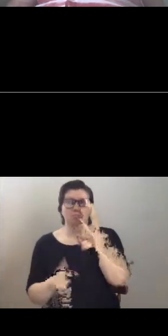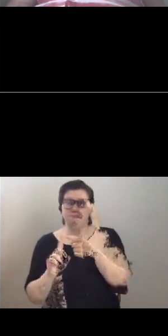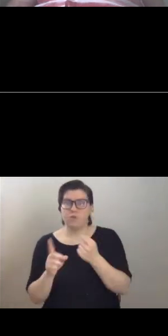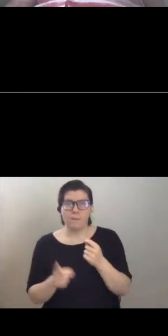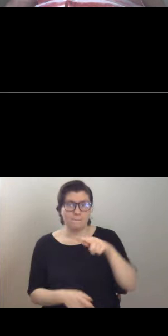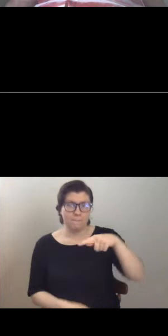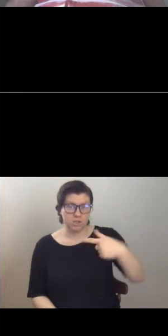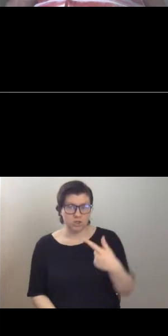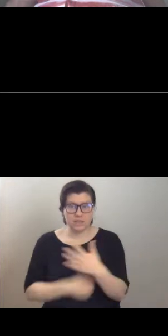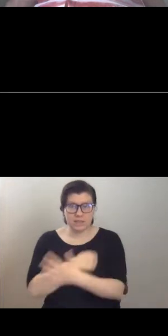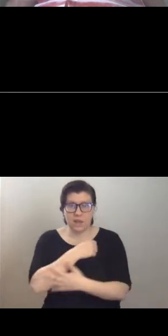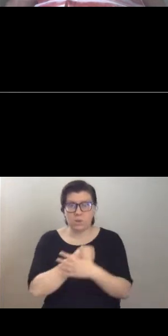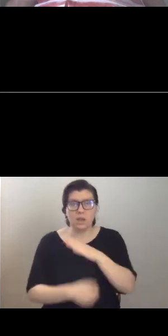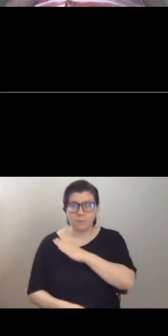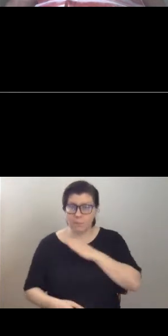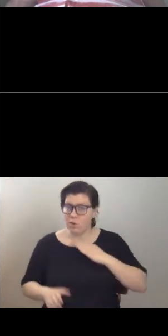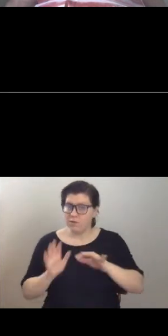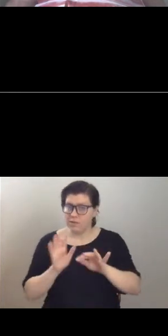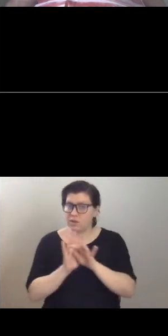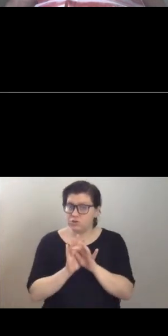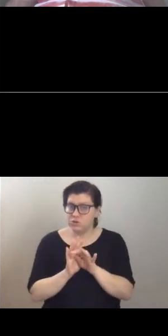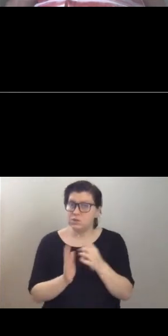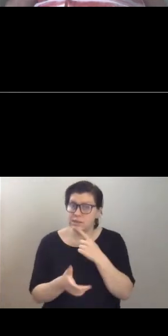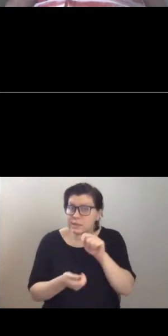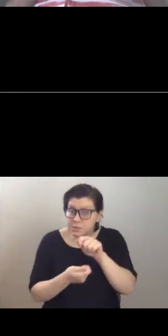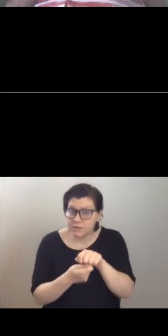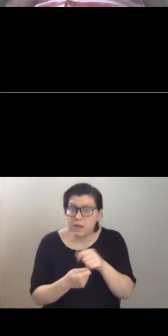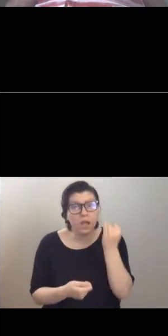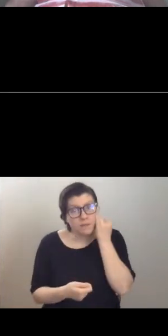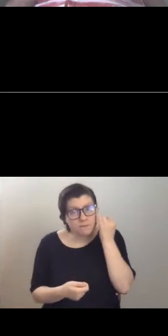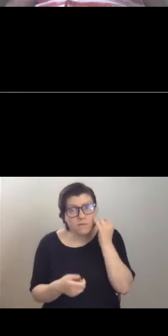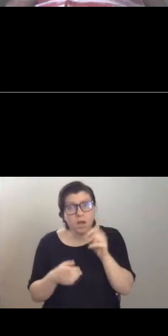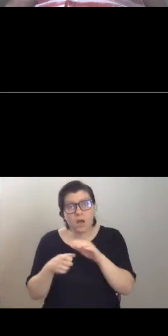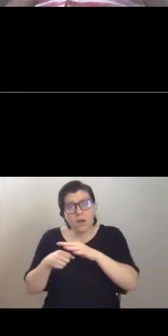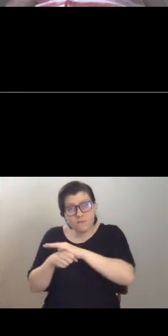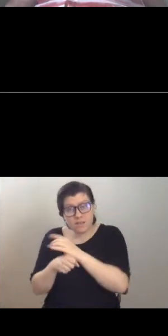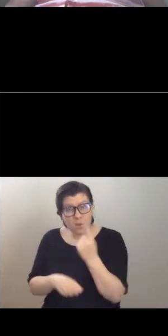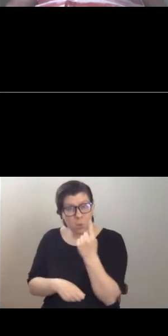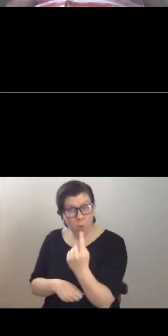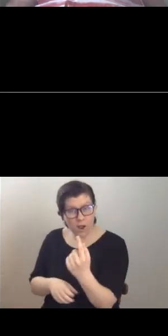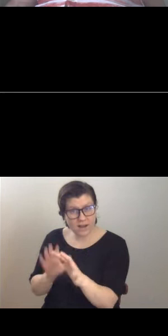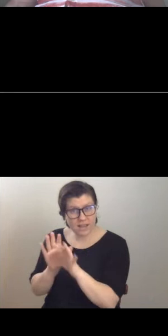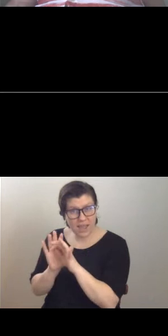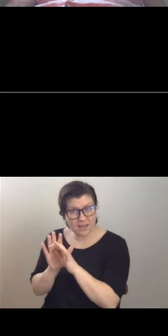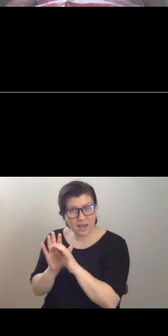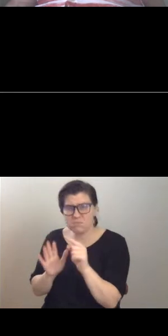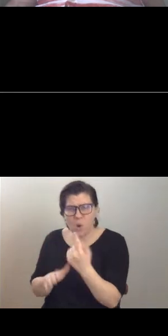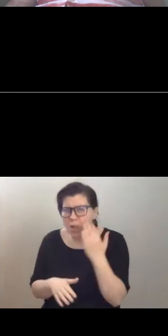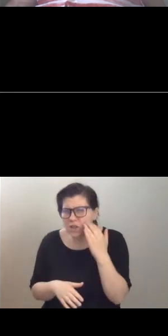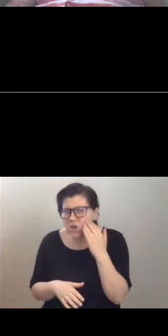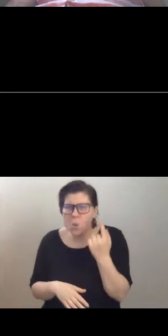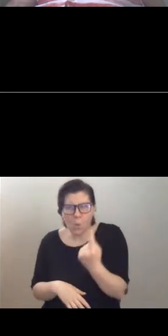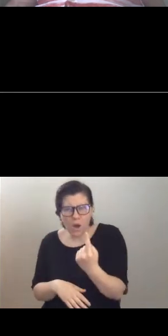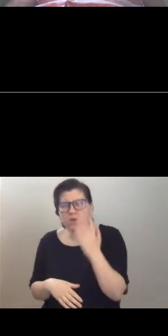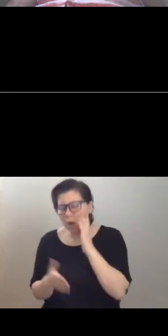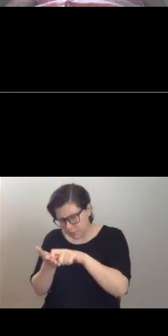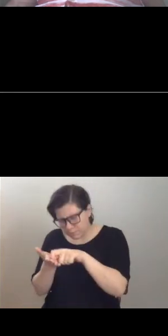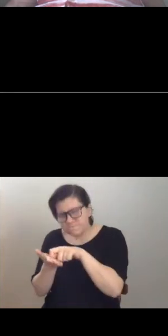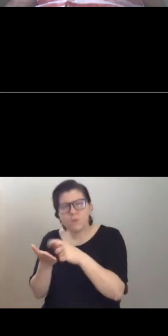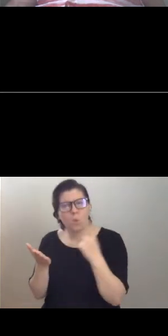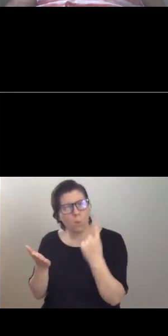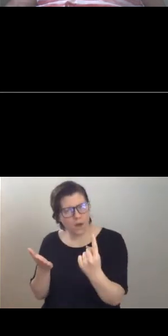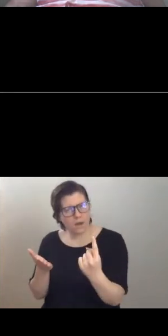George's County Board of Elections, that even if you filled in one candidate, you only knew about one candidate, and that